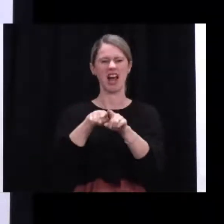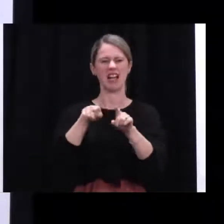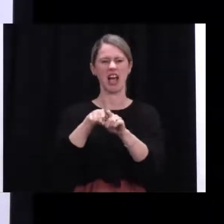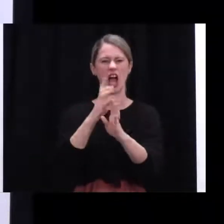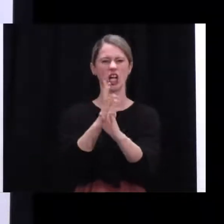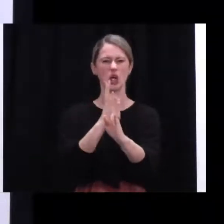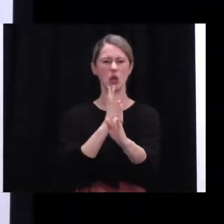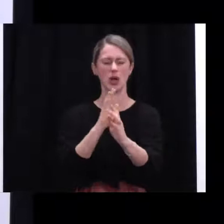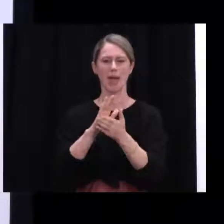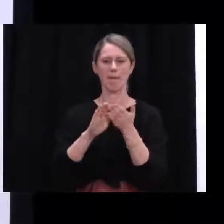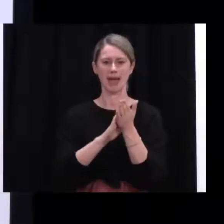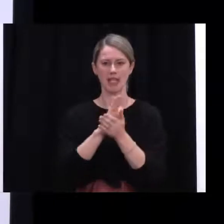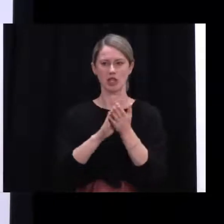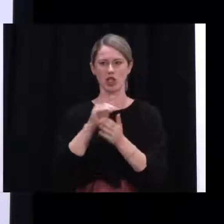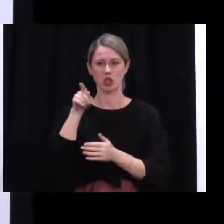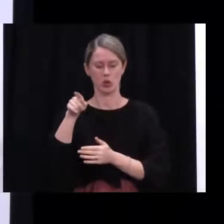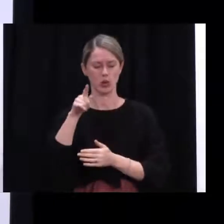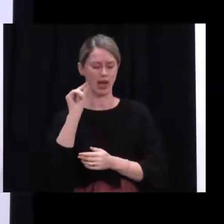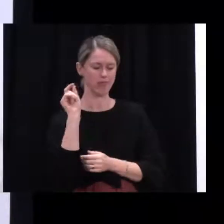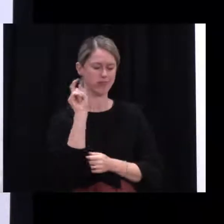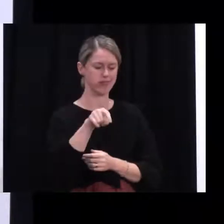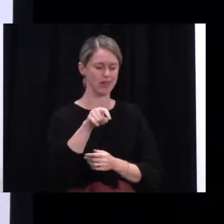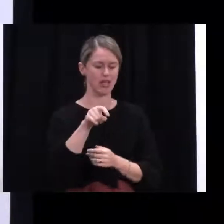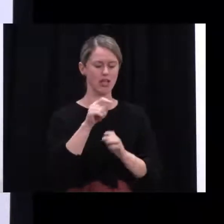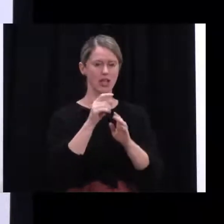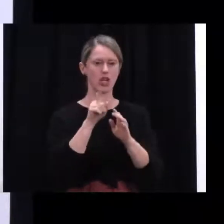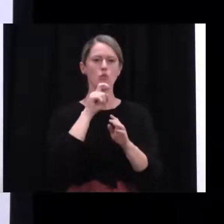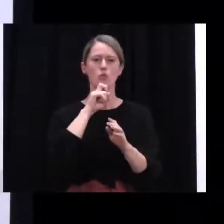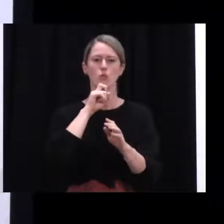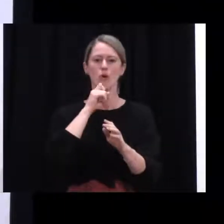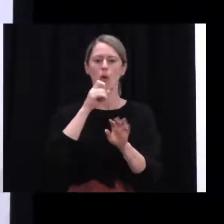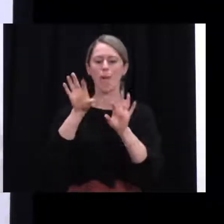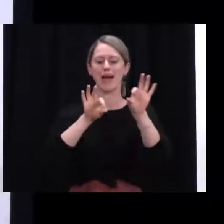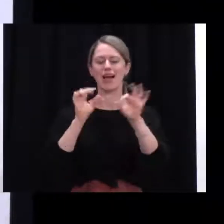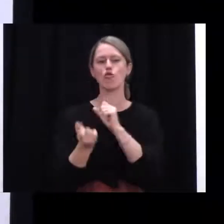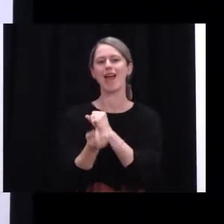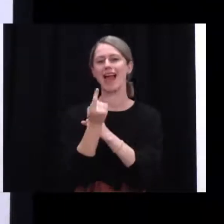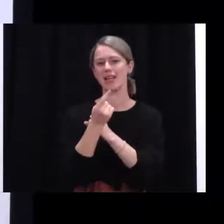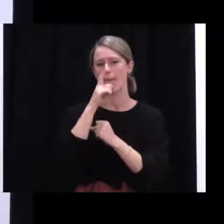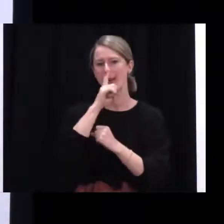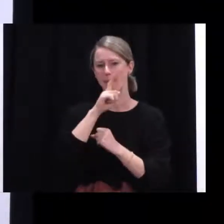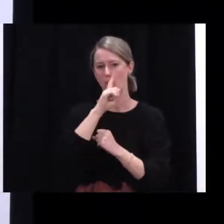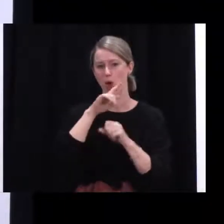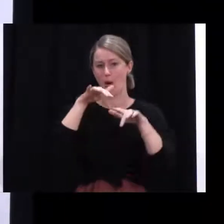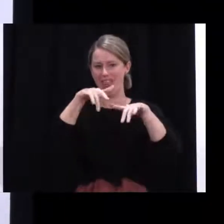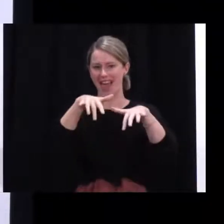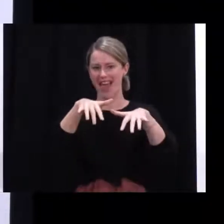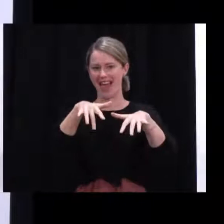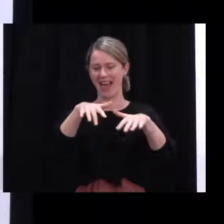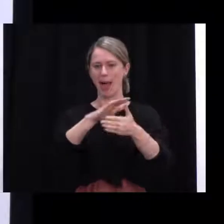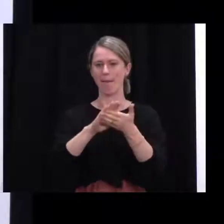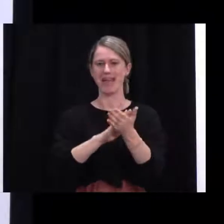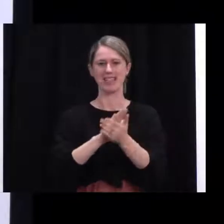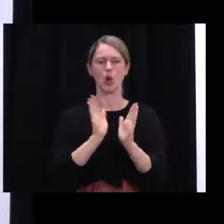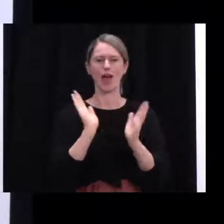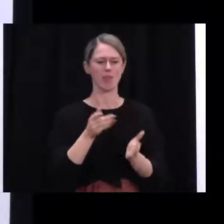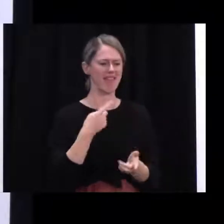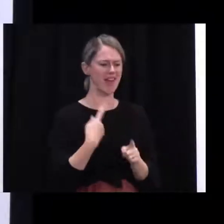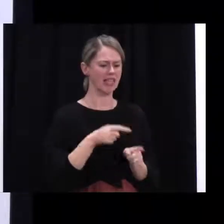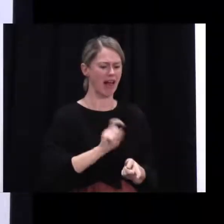It will mean that people can be selected from the queue randomly, removing the need for people to be the fastest person to hit